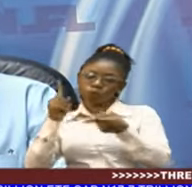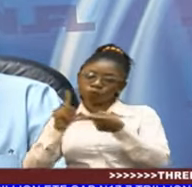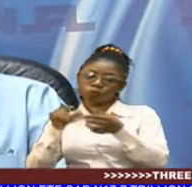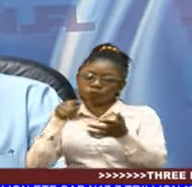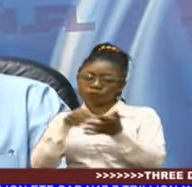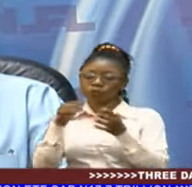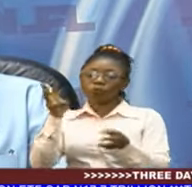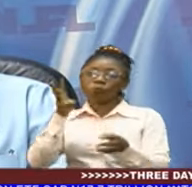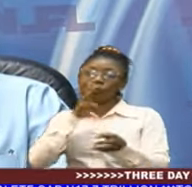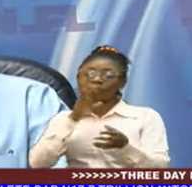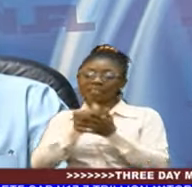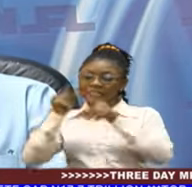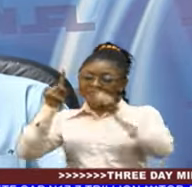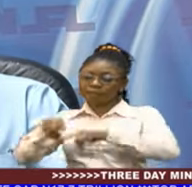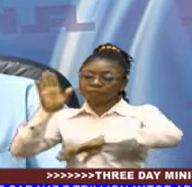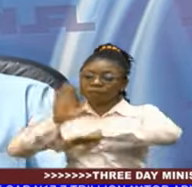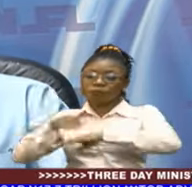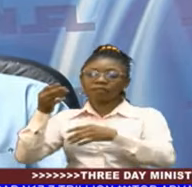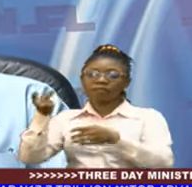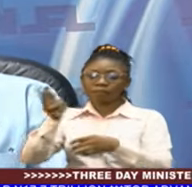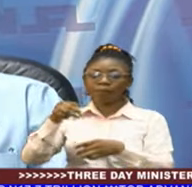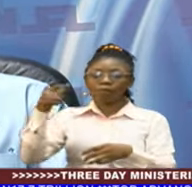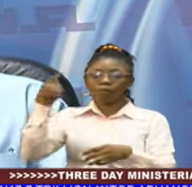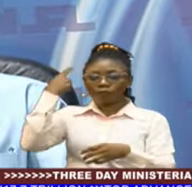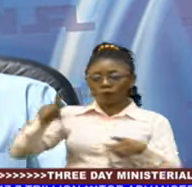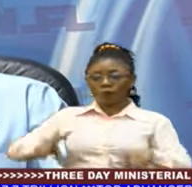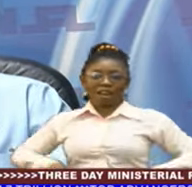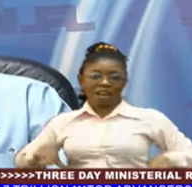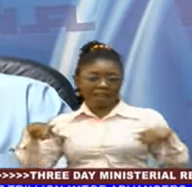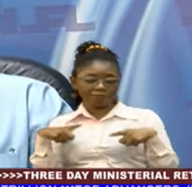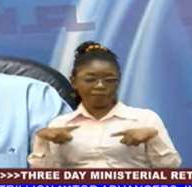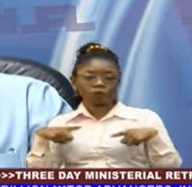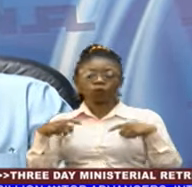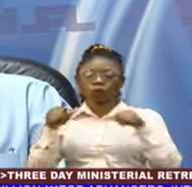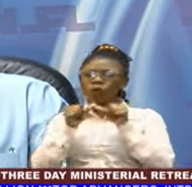them for their livelihood continue to